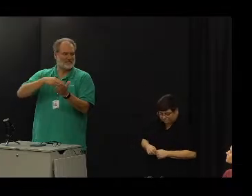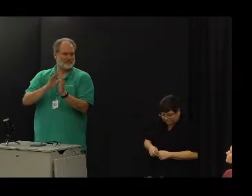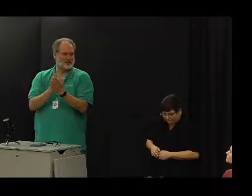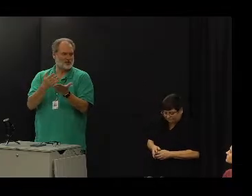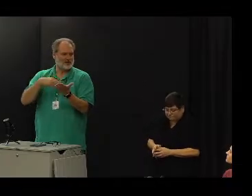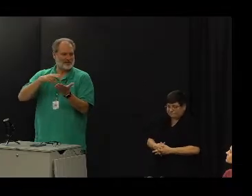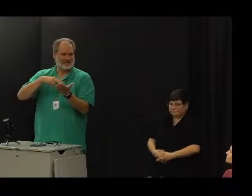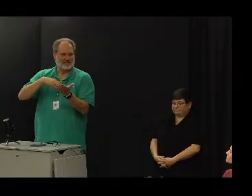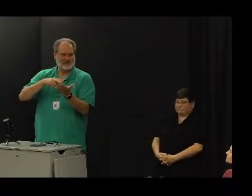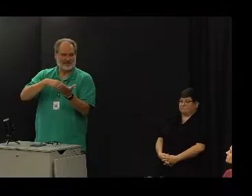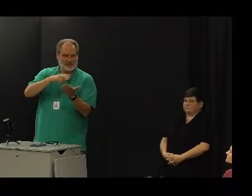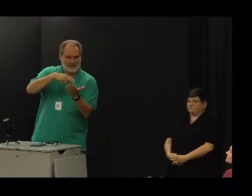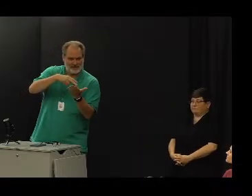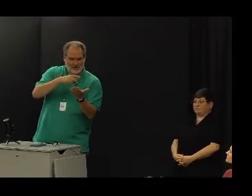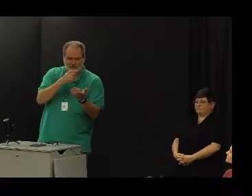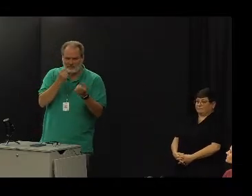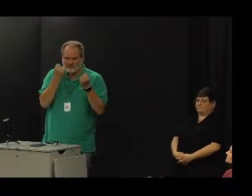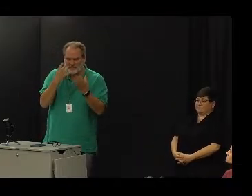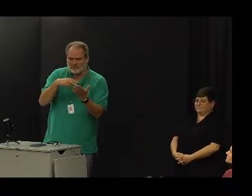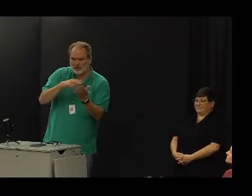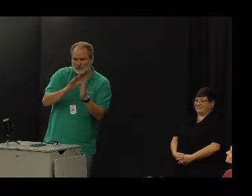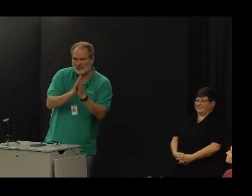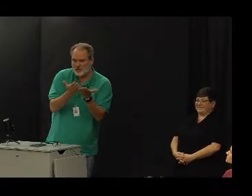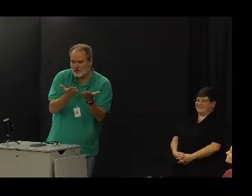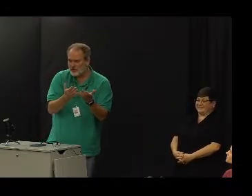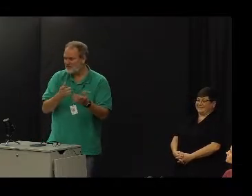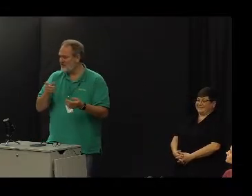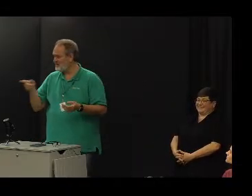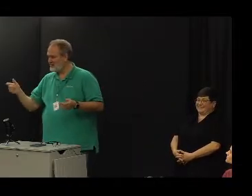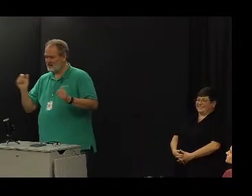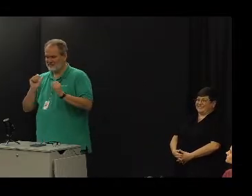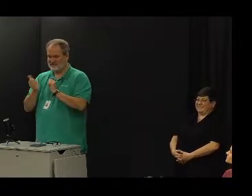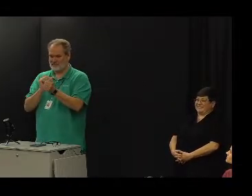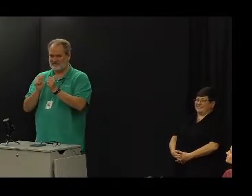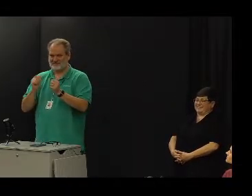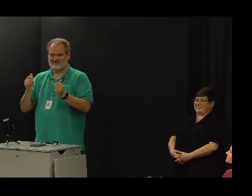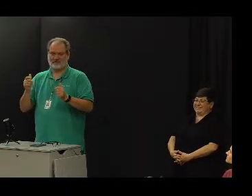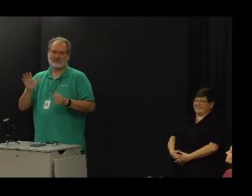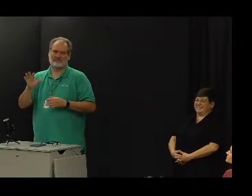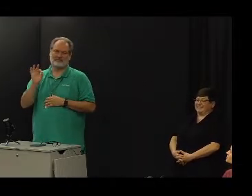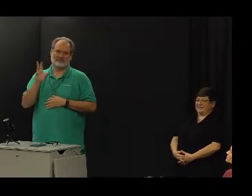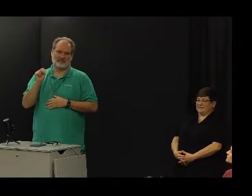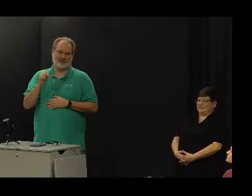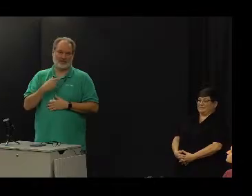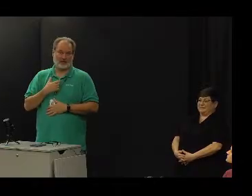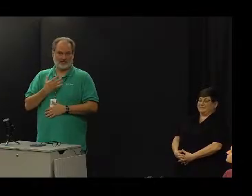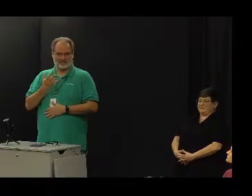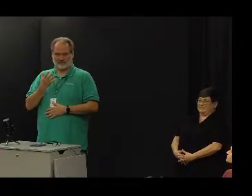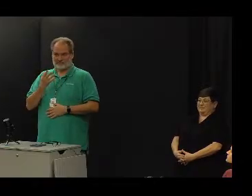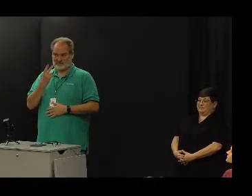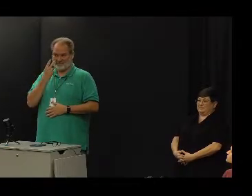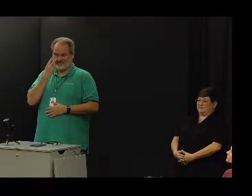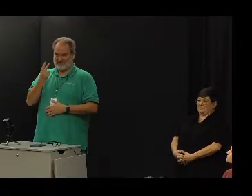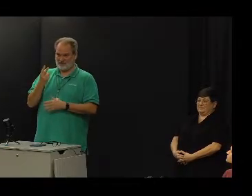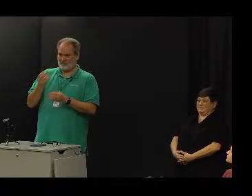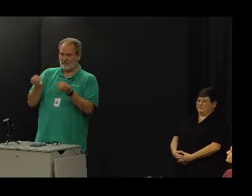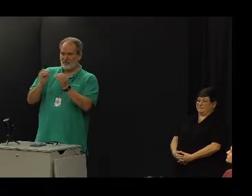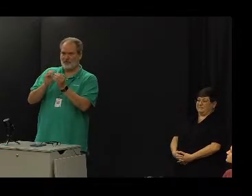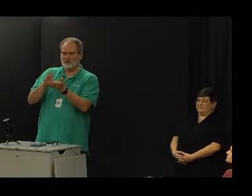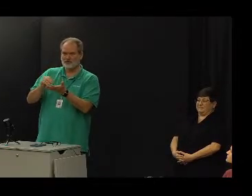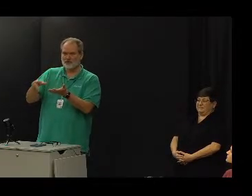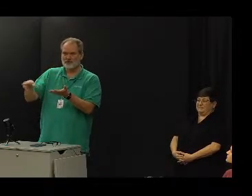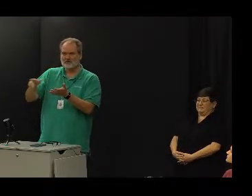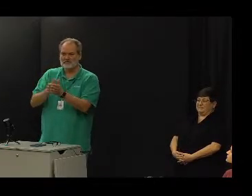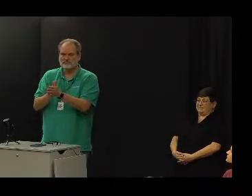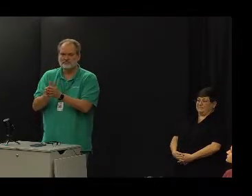activities. We had a reading bowl, a reading competition among the boys and the girls in the Student Life program. And